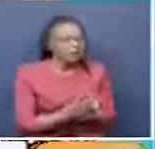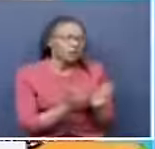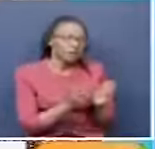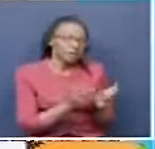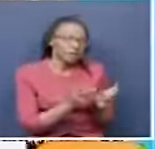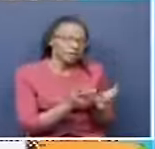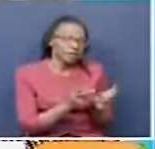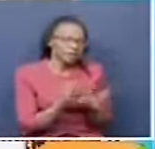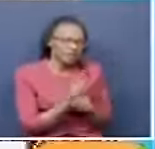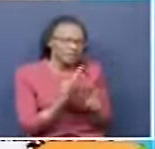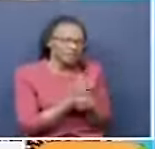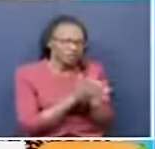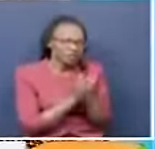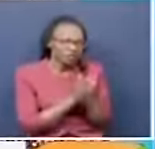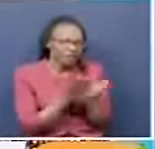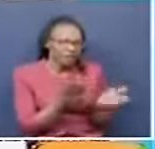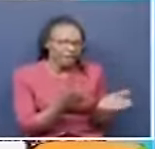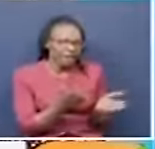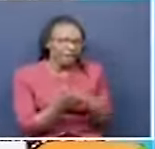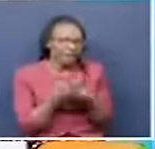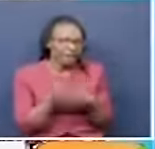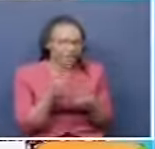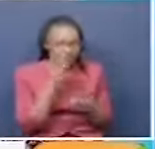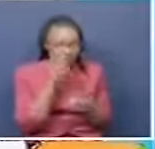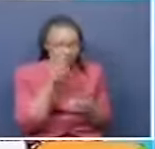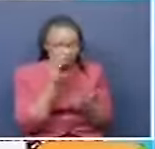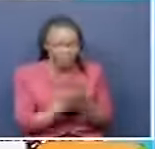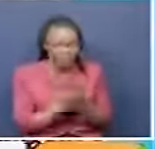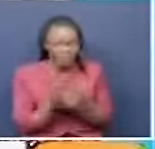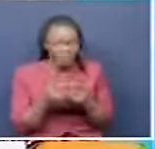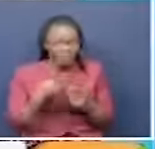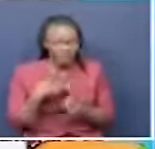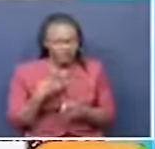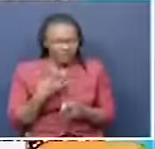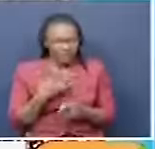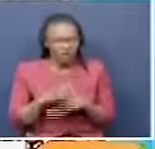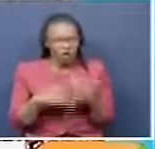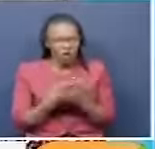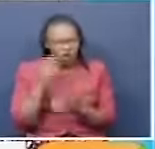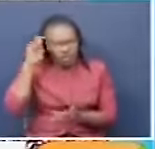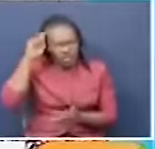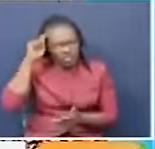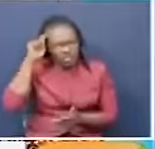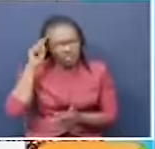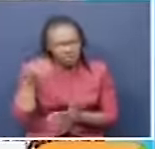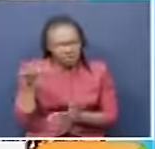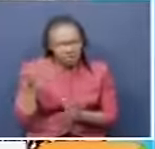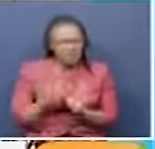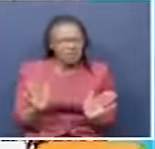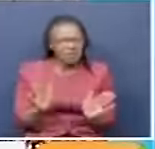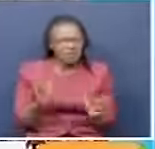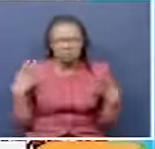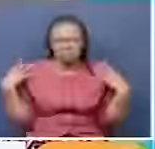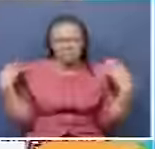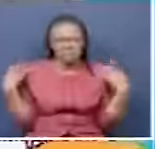The scenarios are very interesting, but I get the feeling that they're very theoretical. Mm-hmm. And this is what I mean. First